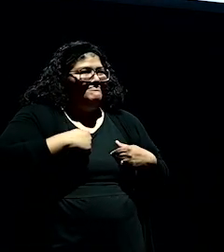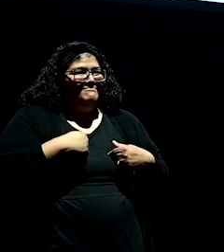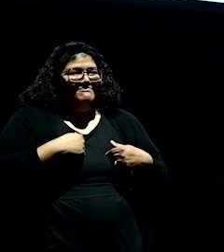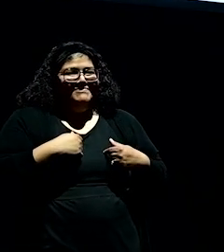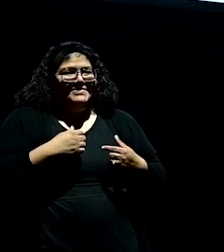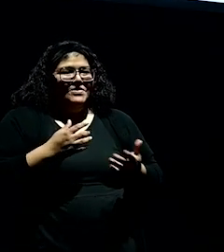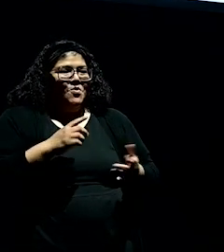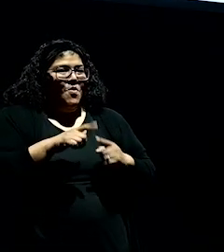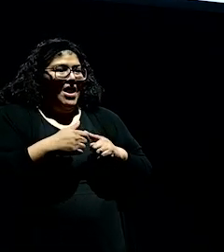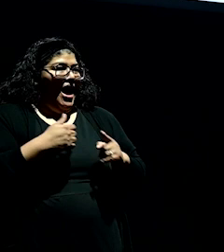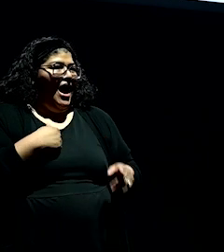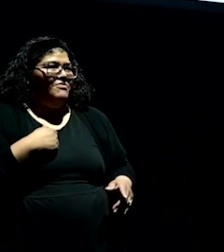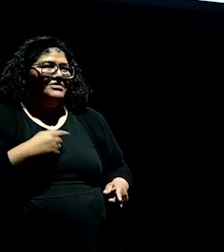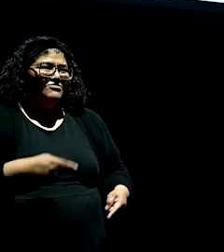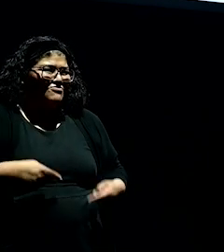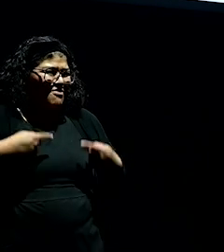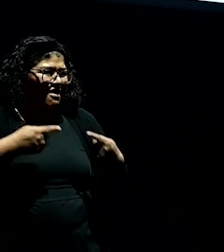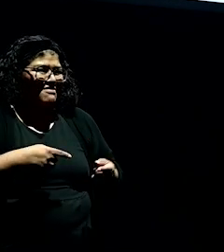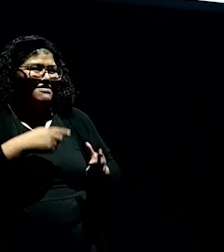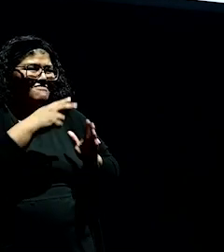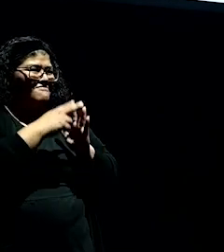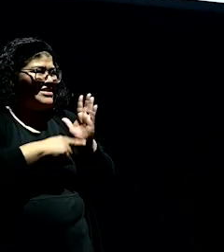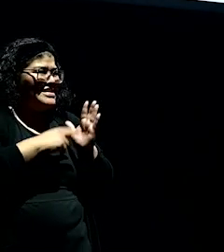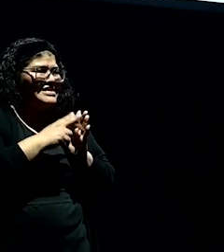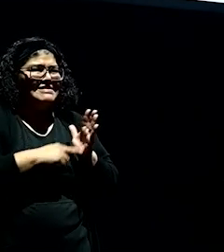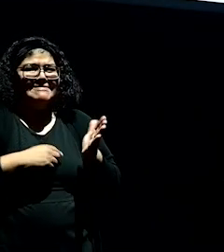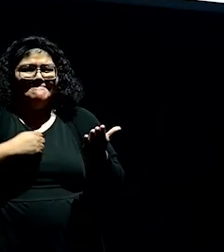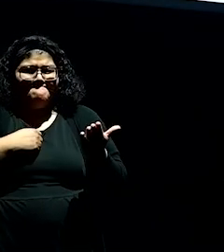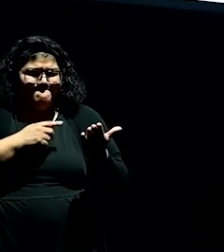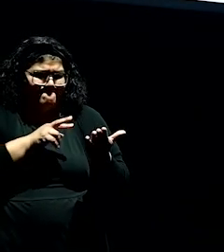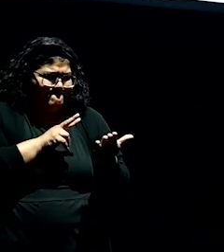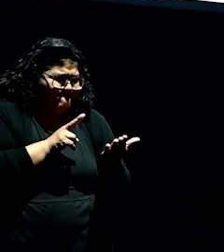was like battling out letter sounds.